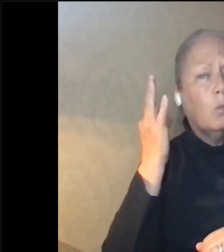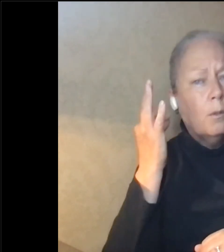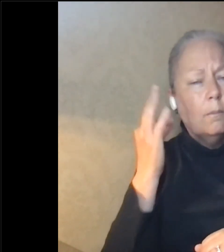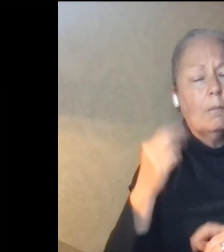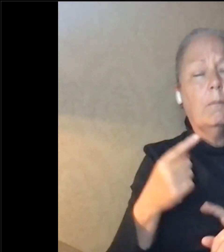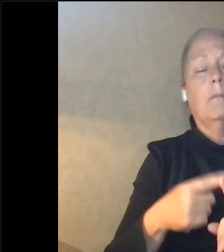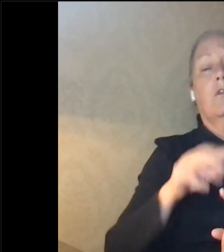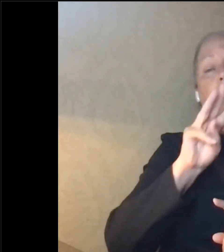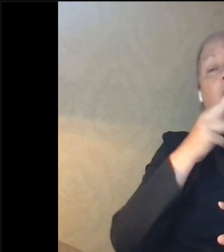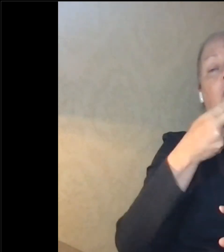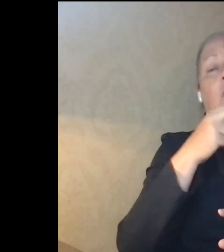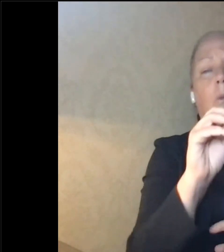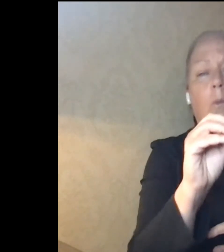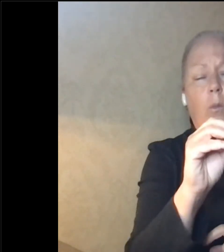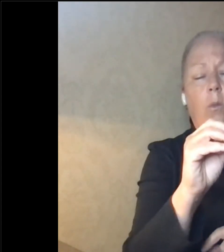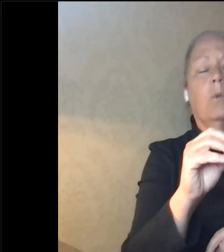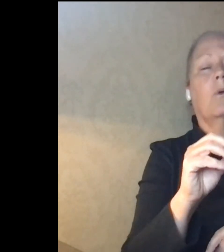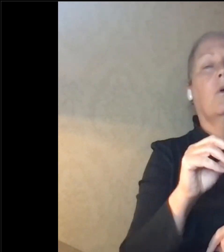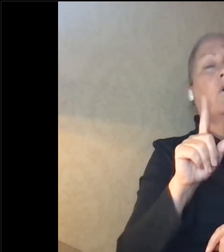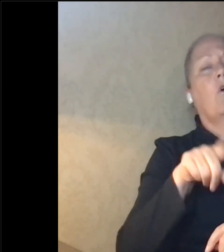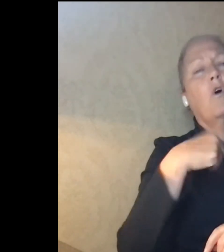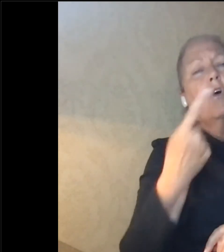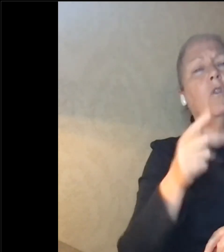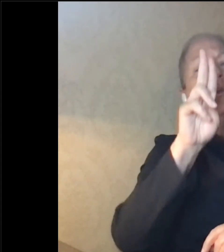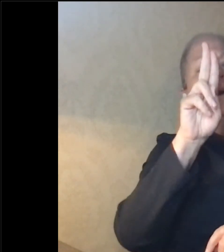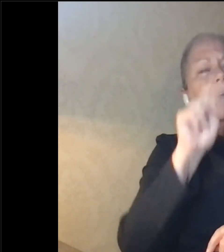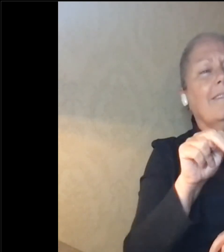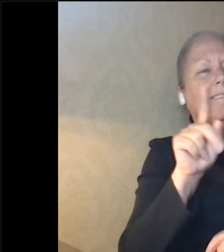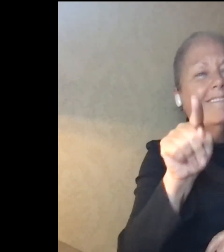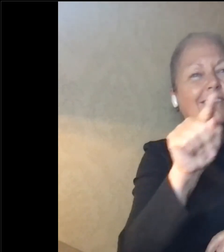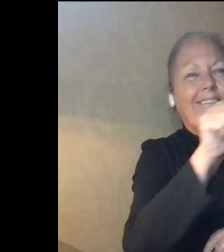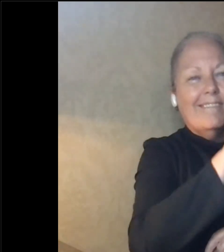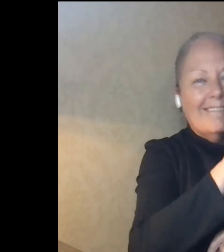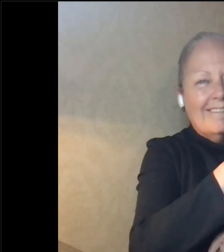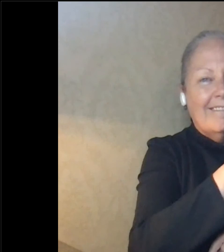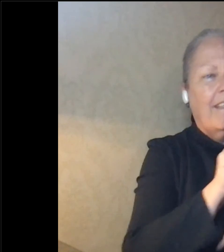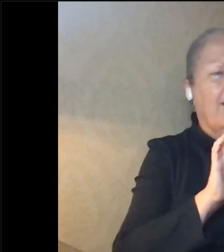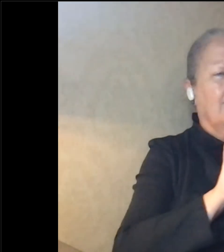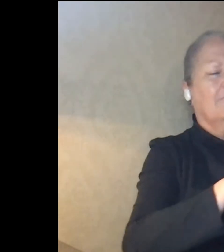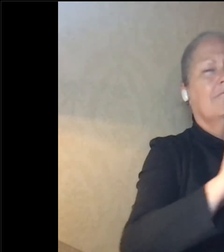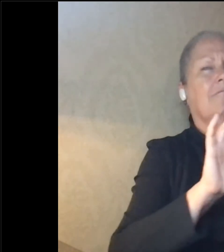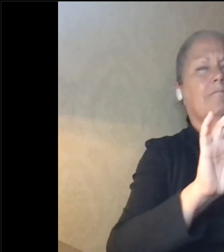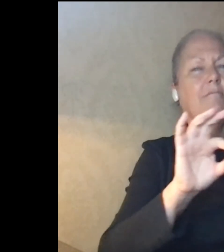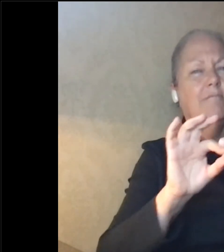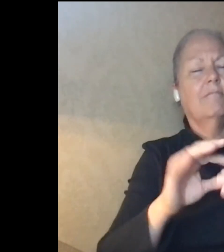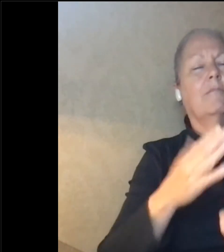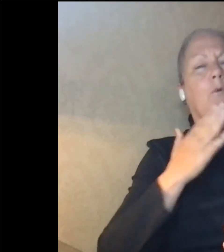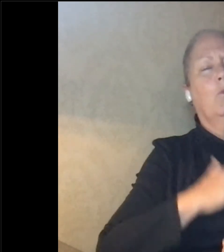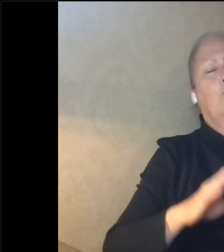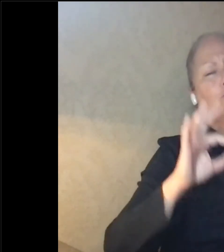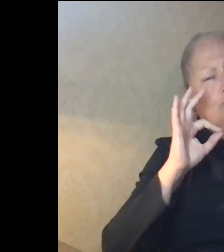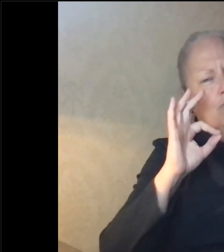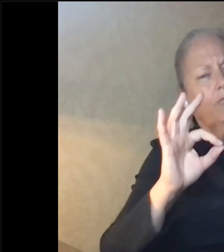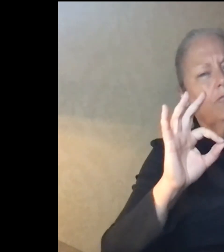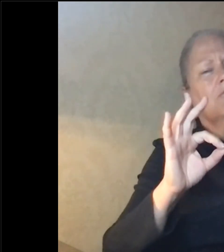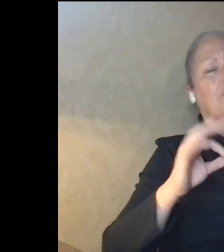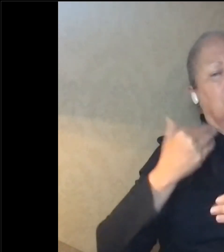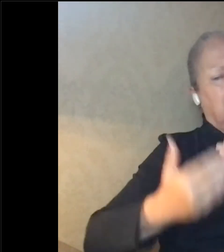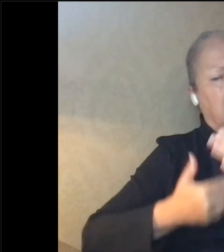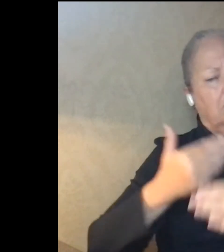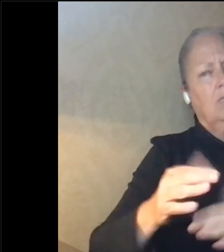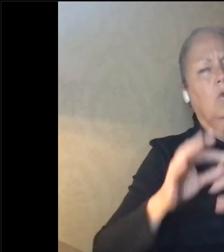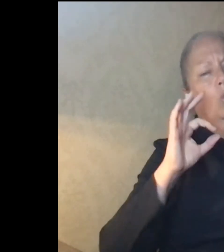agencies to come here to create a good practice in the rehab with us and